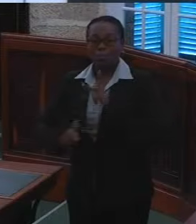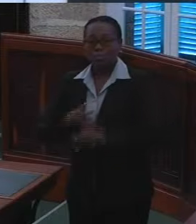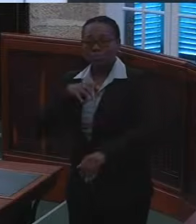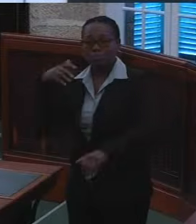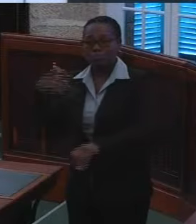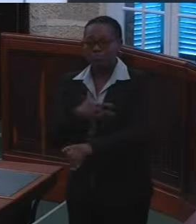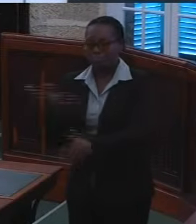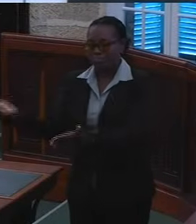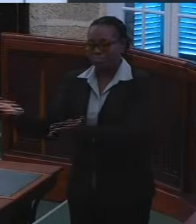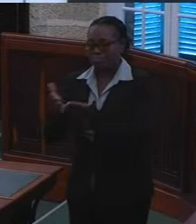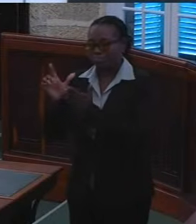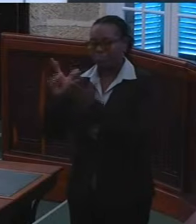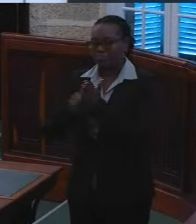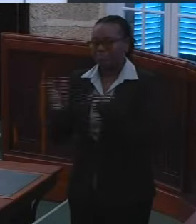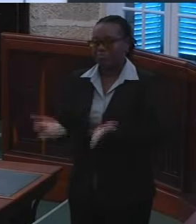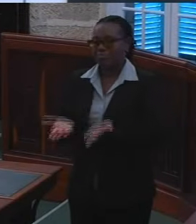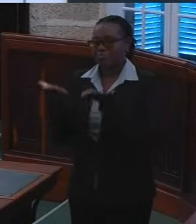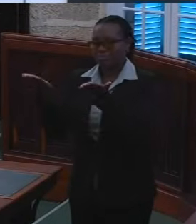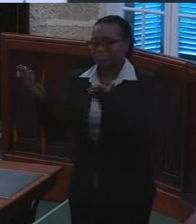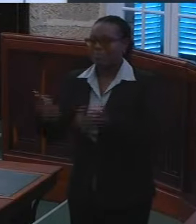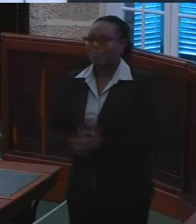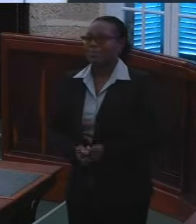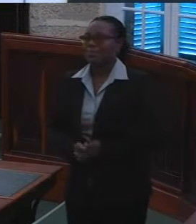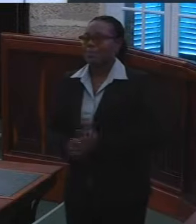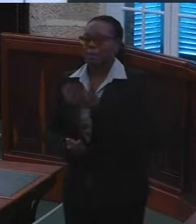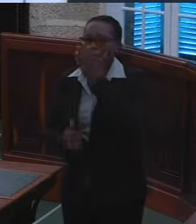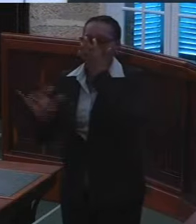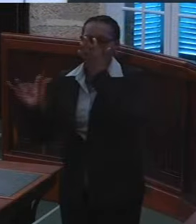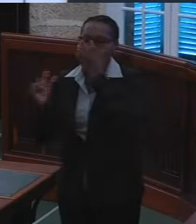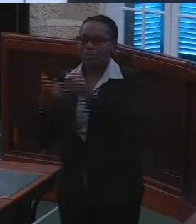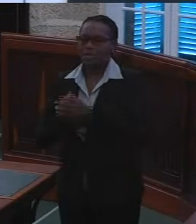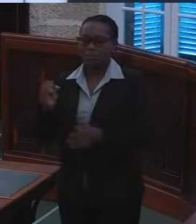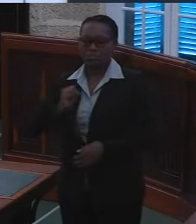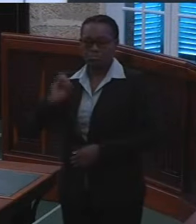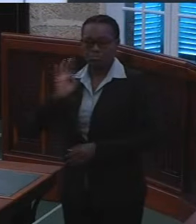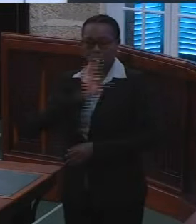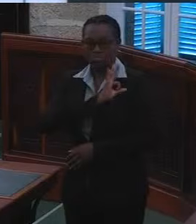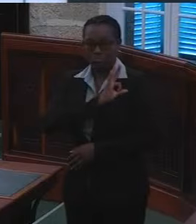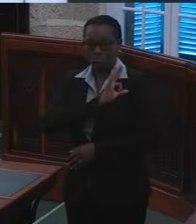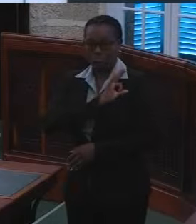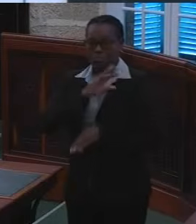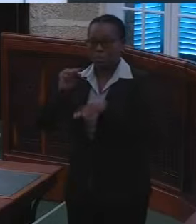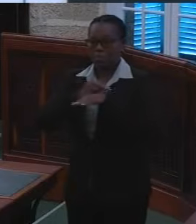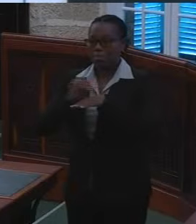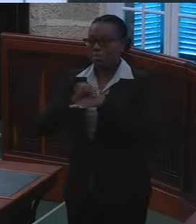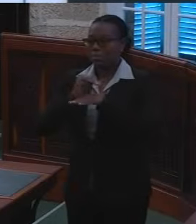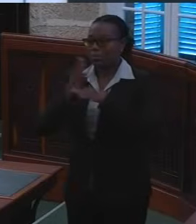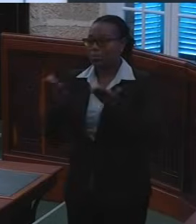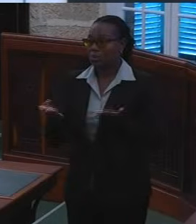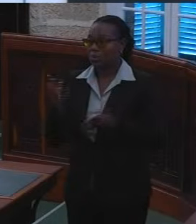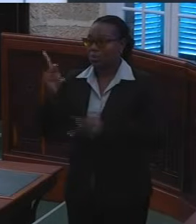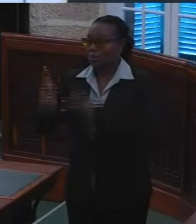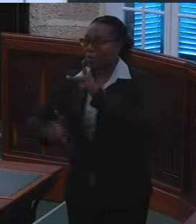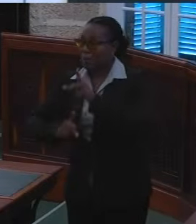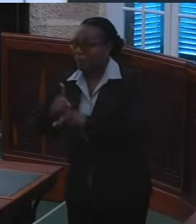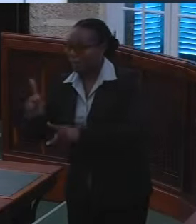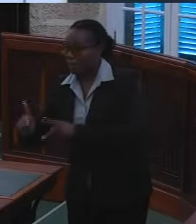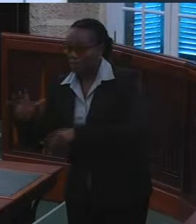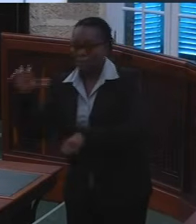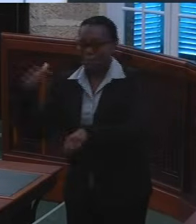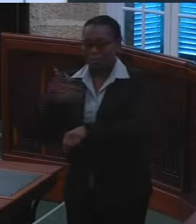House. Mr. Speaker, I also want to thank the staff in the Ministry of People Empowerment. I still want to call them my staff,